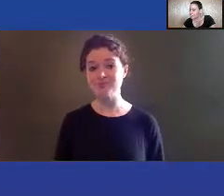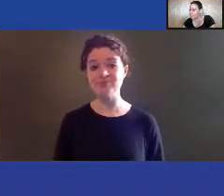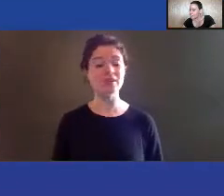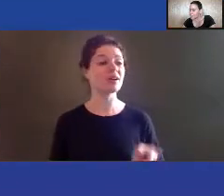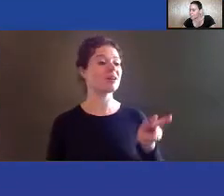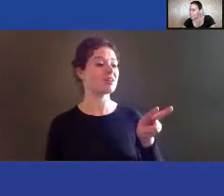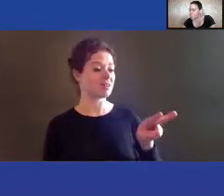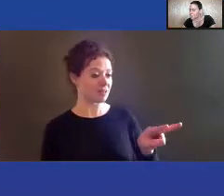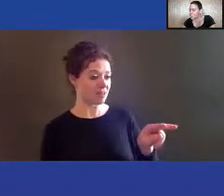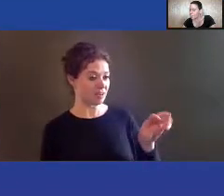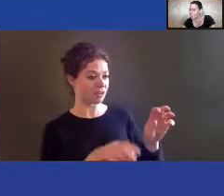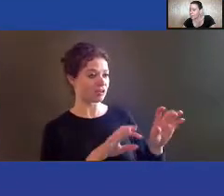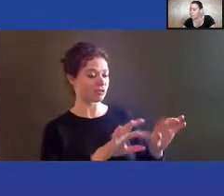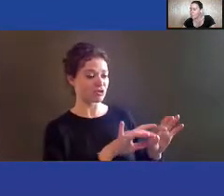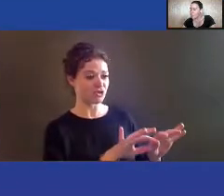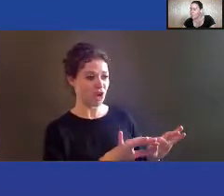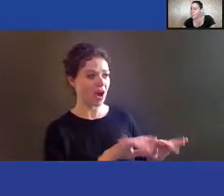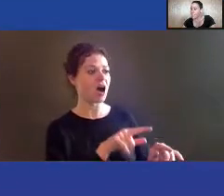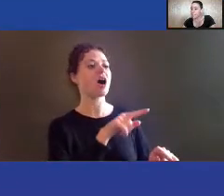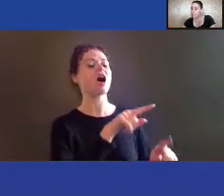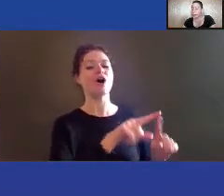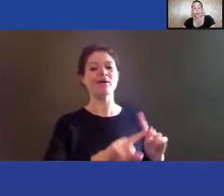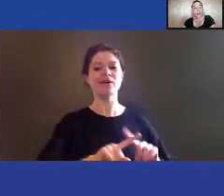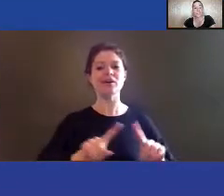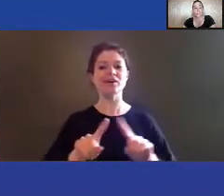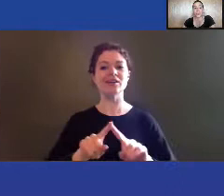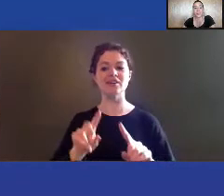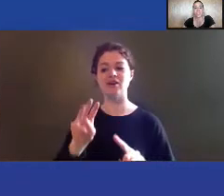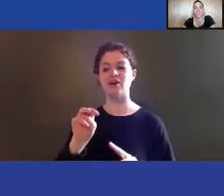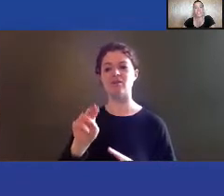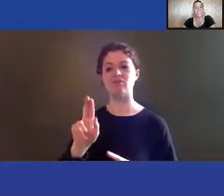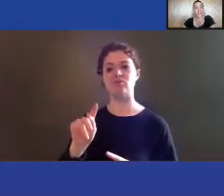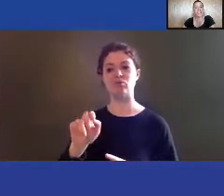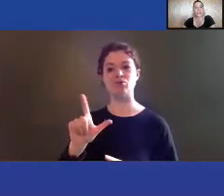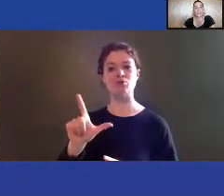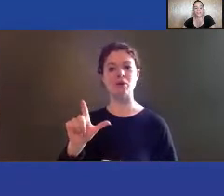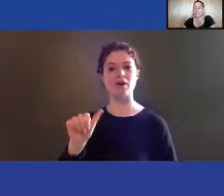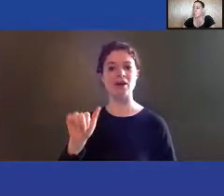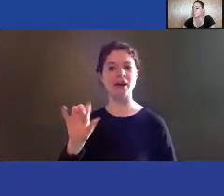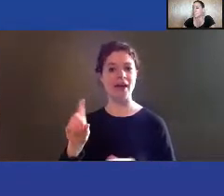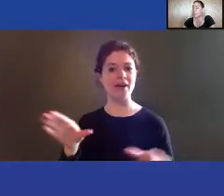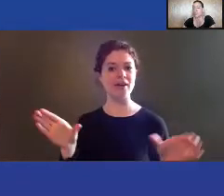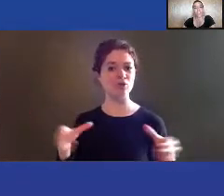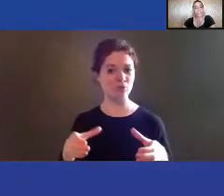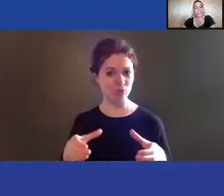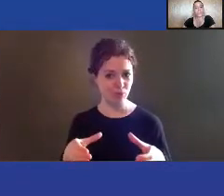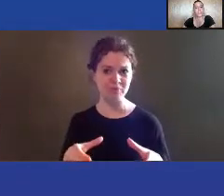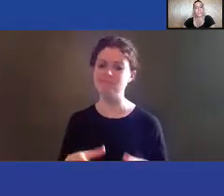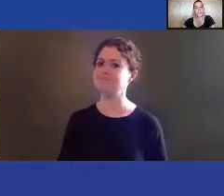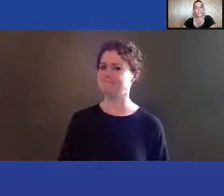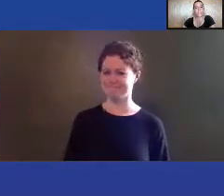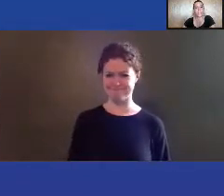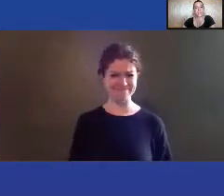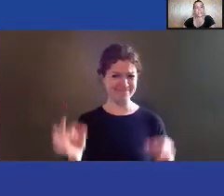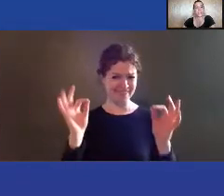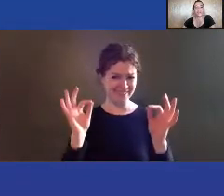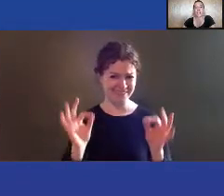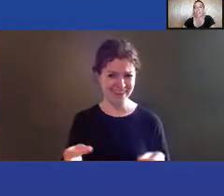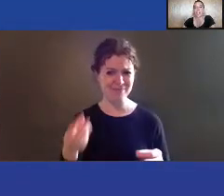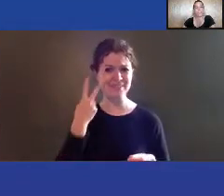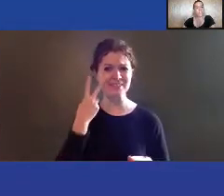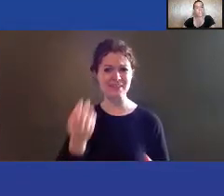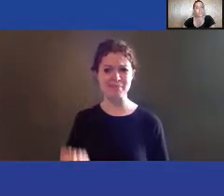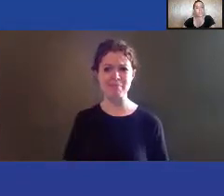Coalition as various mutual aid groups operating in neighboring parts of New York City. Yeah, we definitely see mutual aid groups coming to the